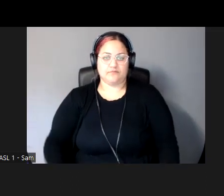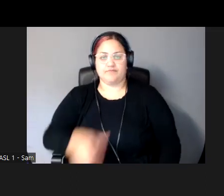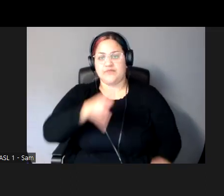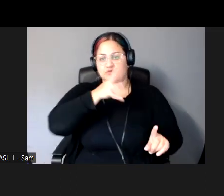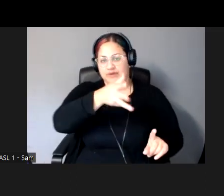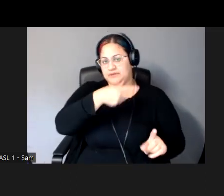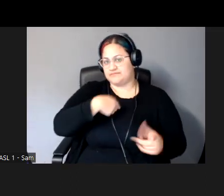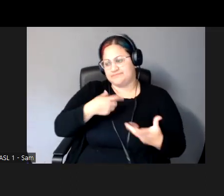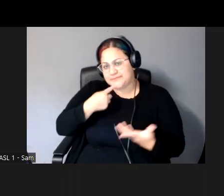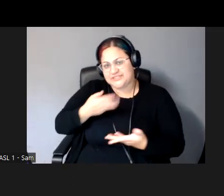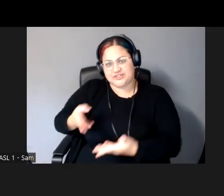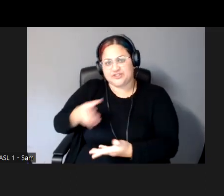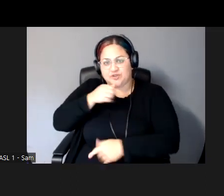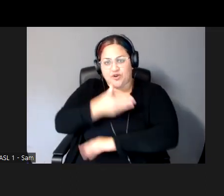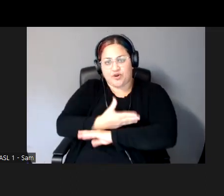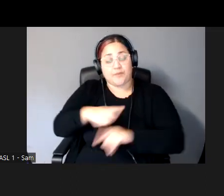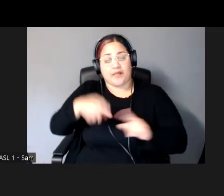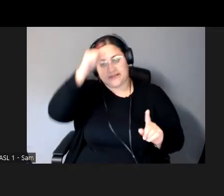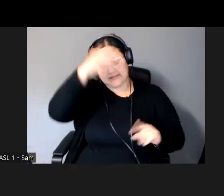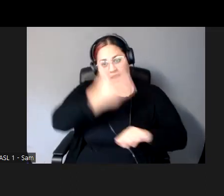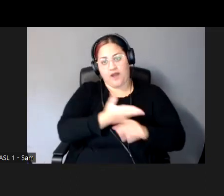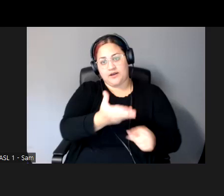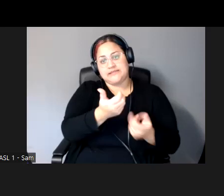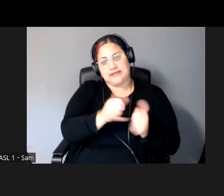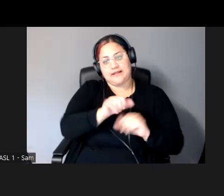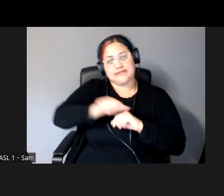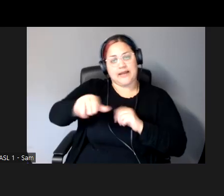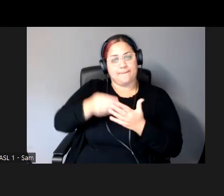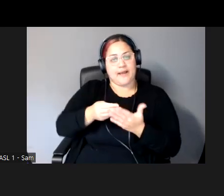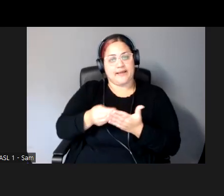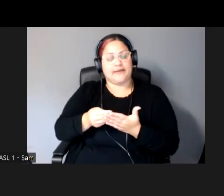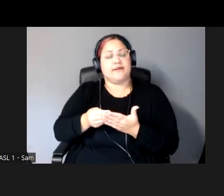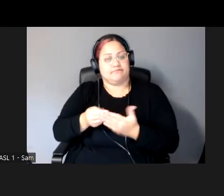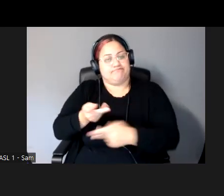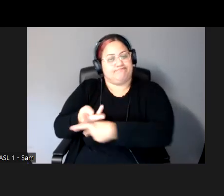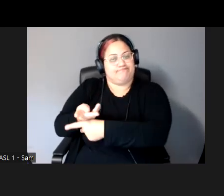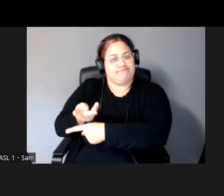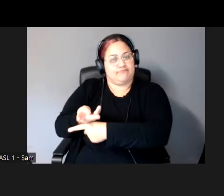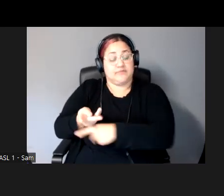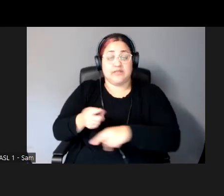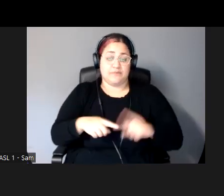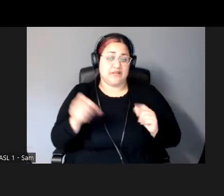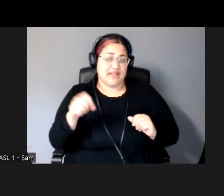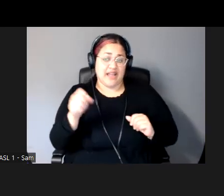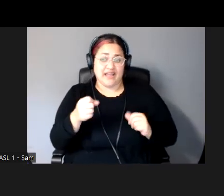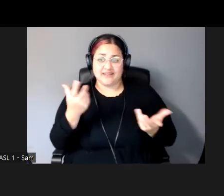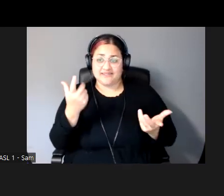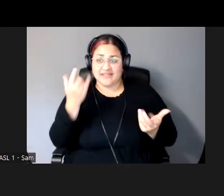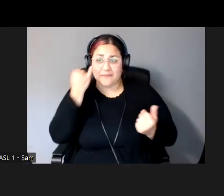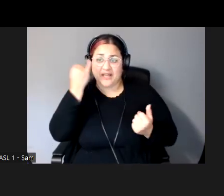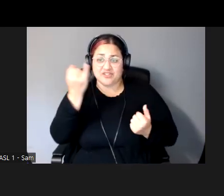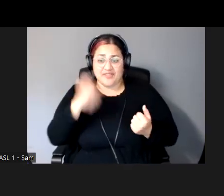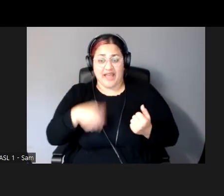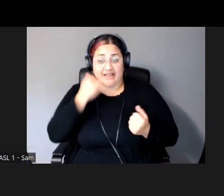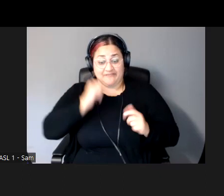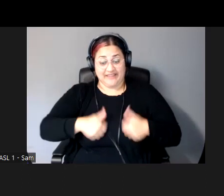trying to help raise her. And it must be difficult too when individuals move across country, and then that lack of